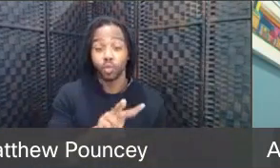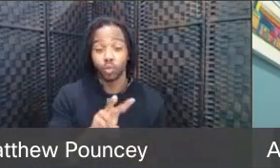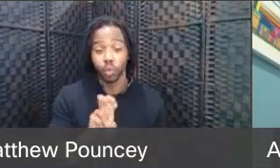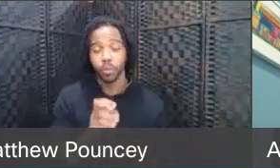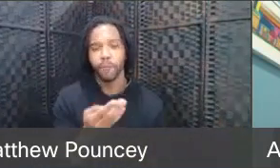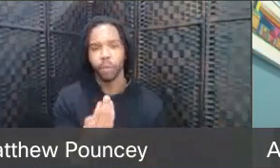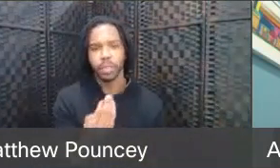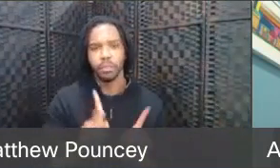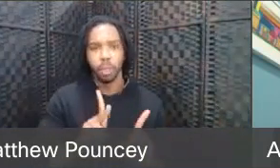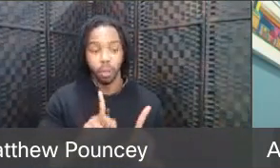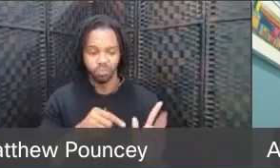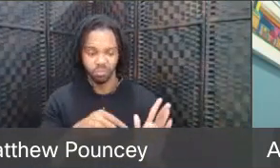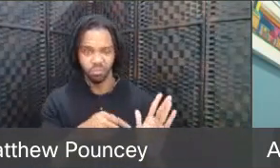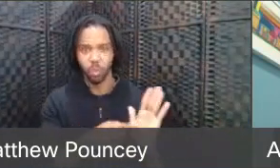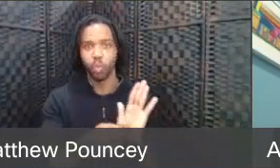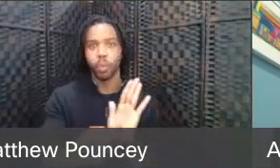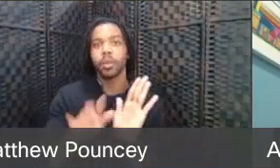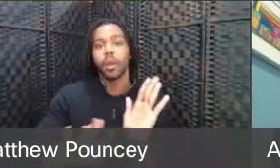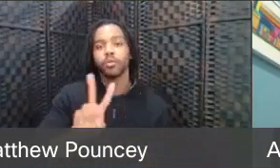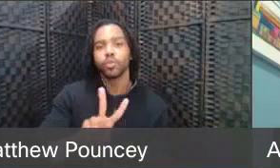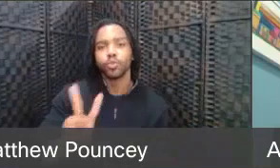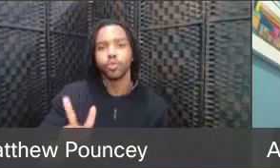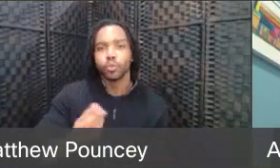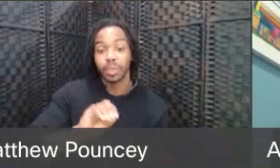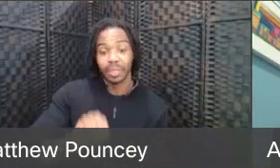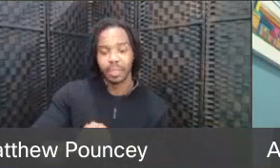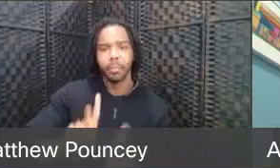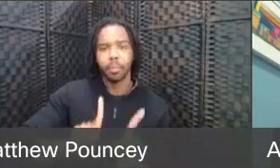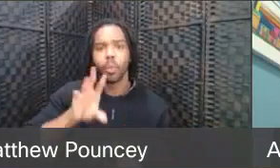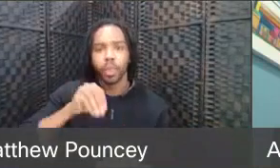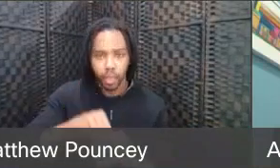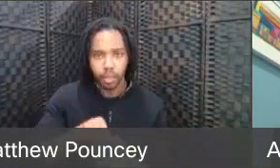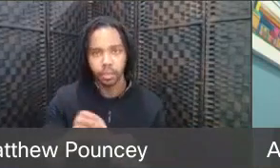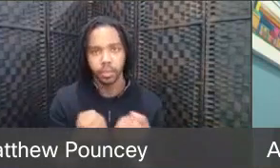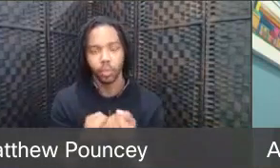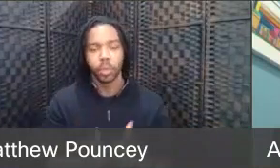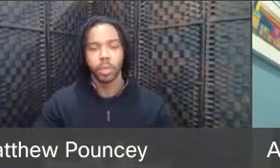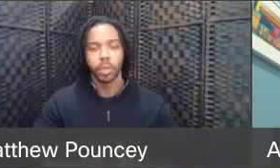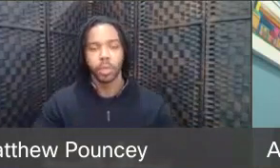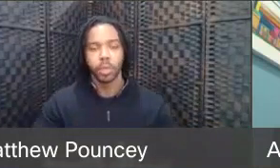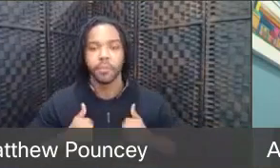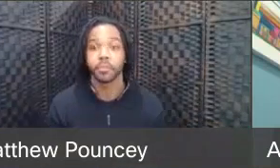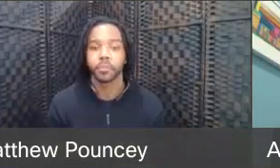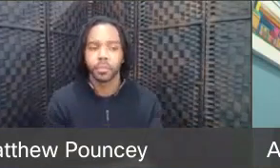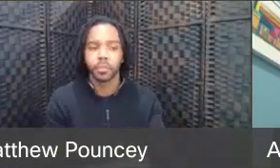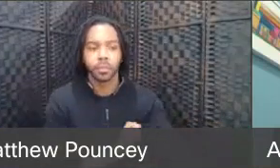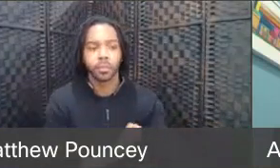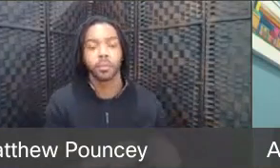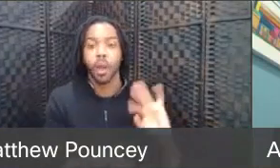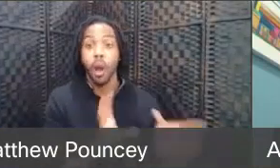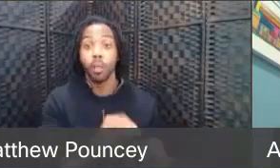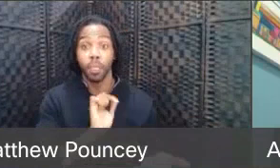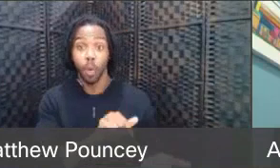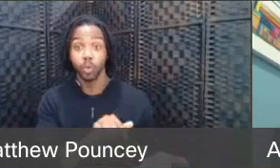that represent about 22% of people in supported living. Of those, 26 have